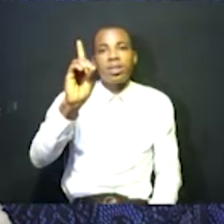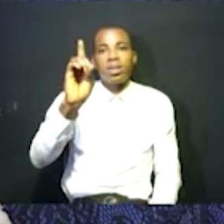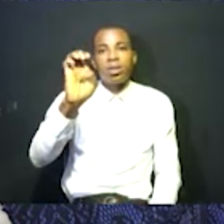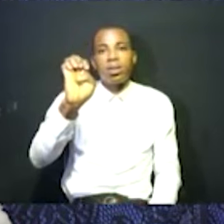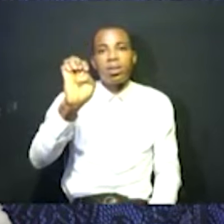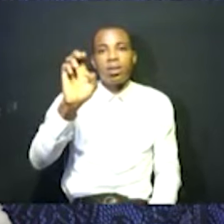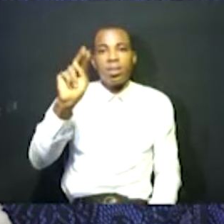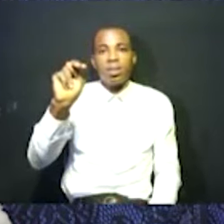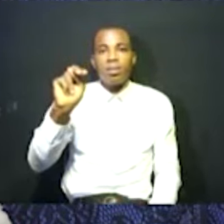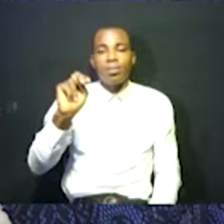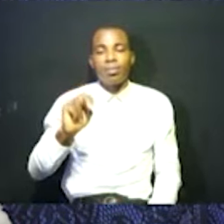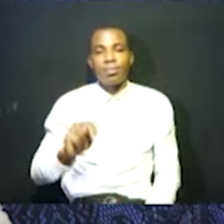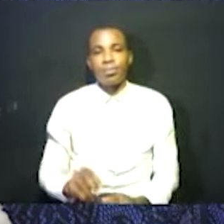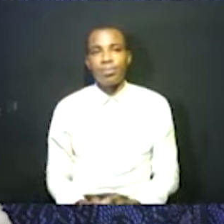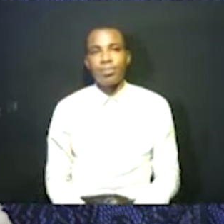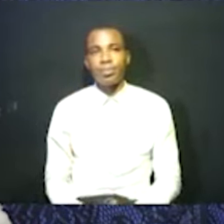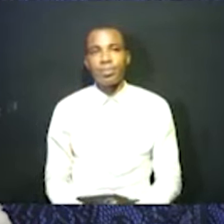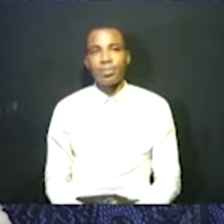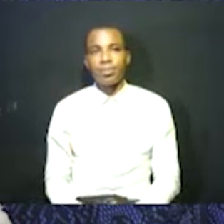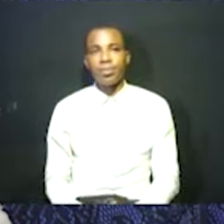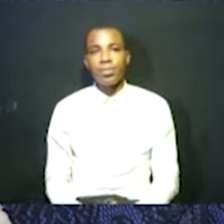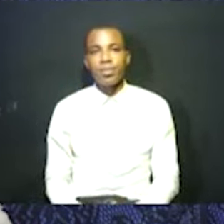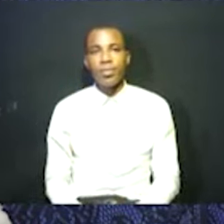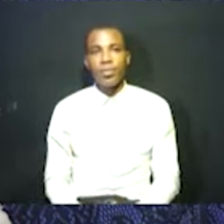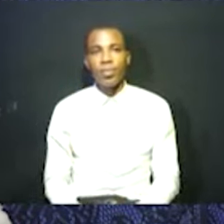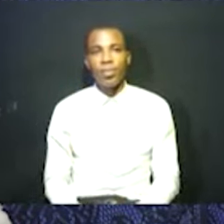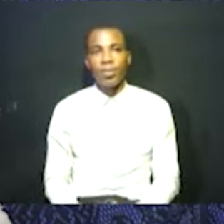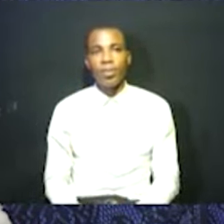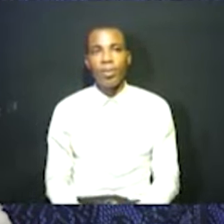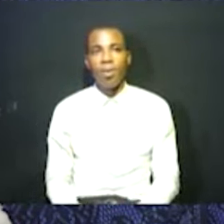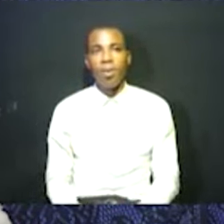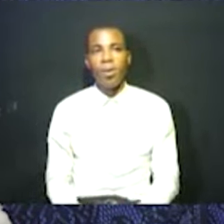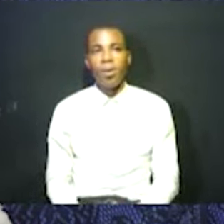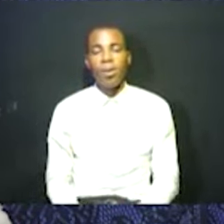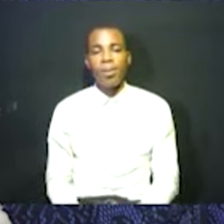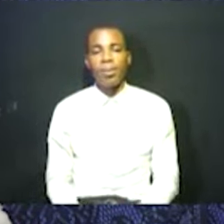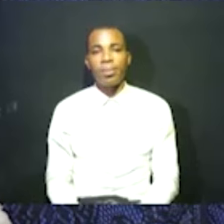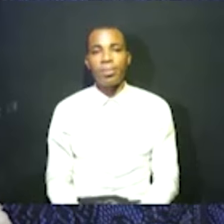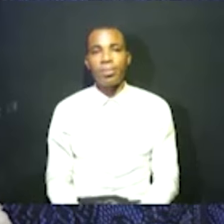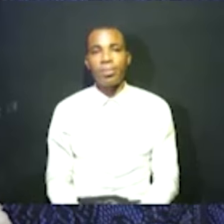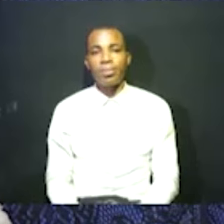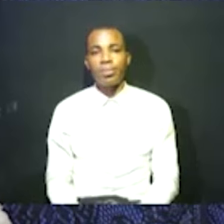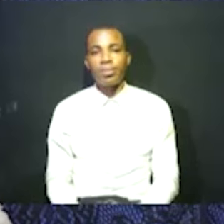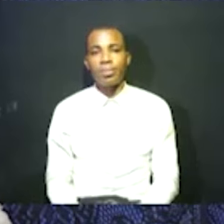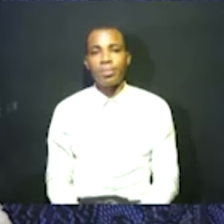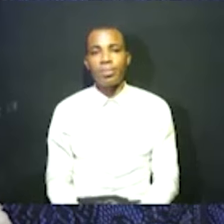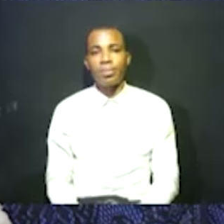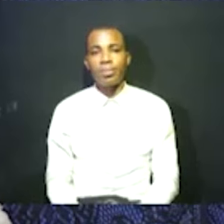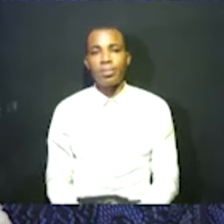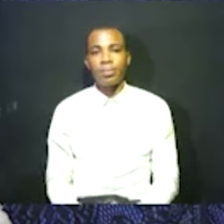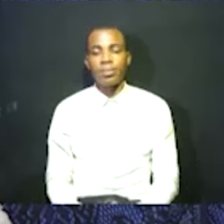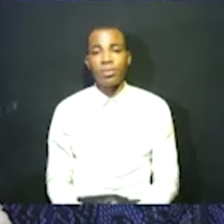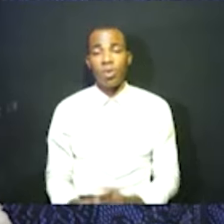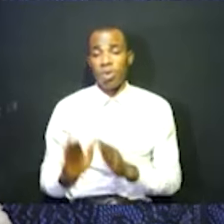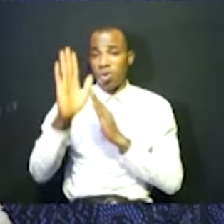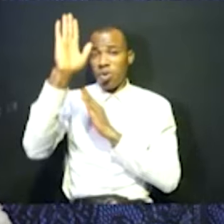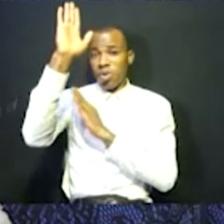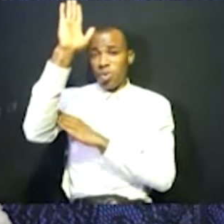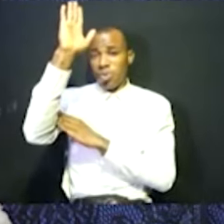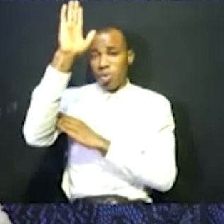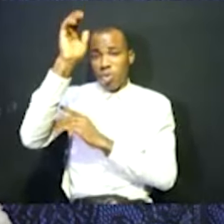eni onyankopon achede a odi ama nipa onyame nsiseye ewo Eden room. It is a creation ordinance.